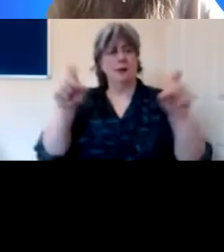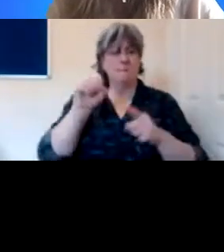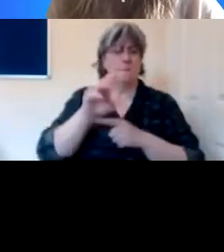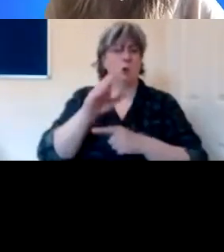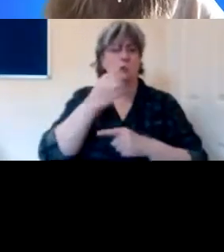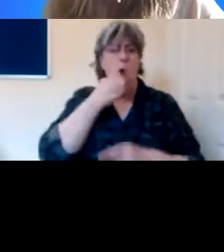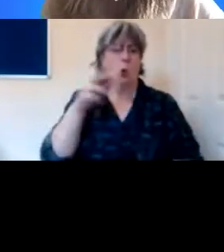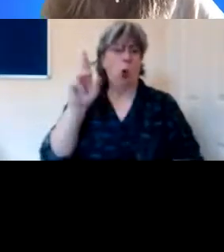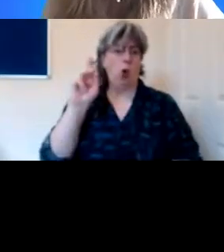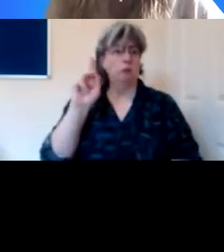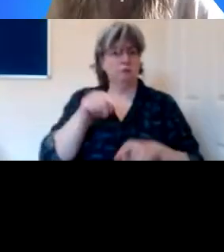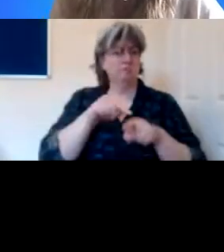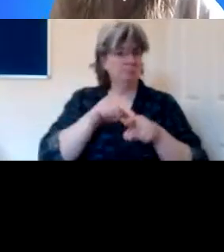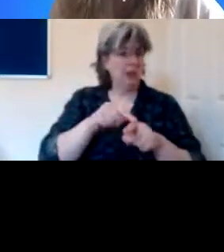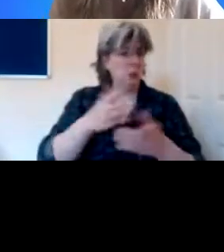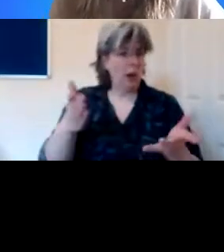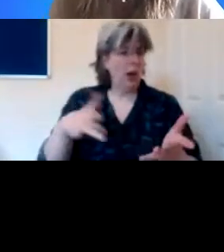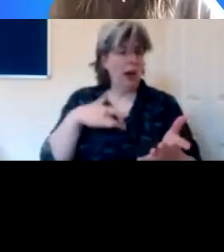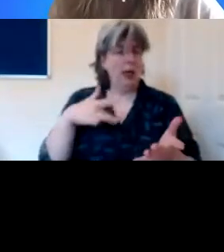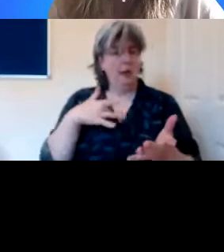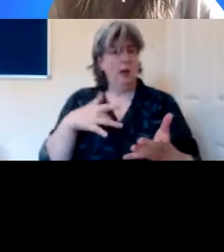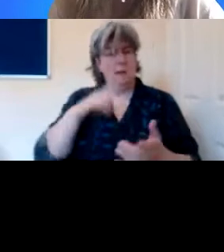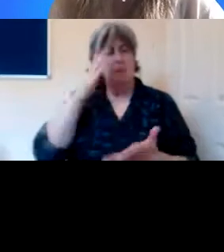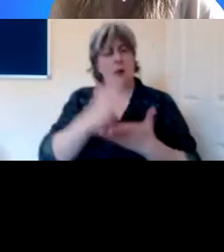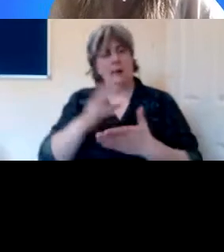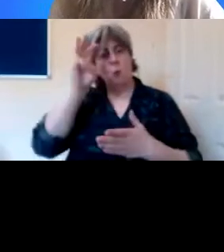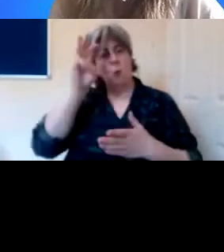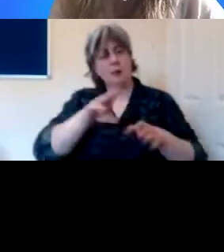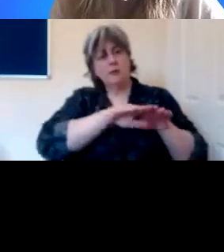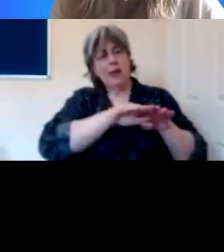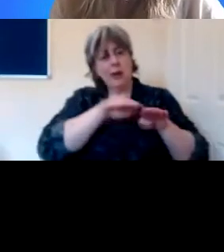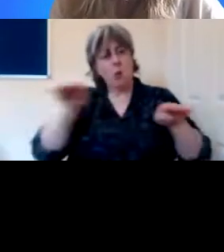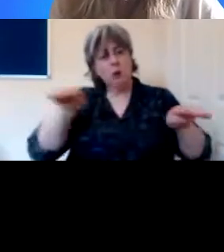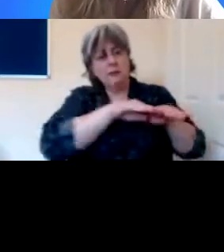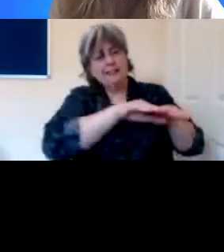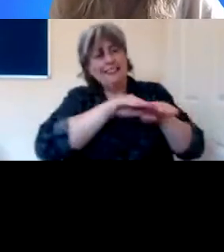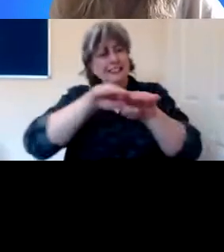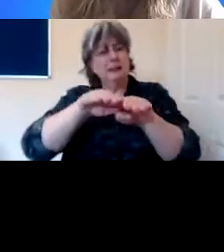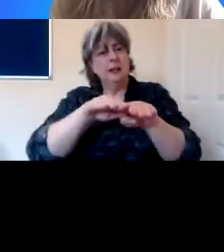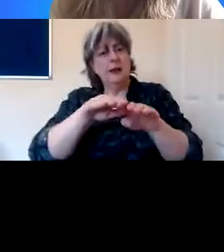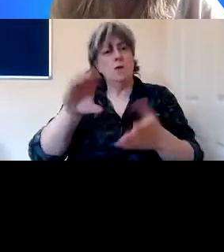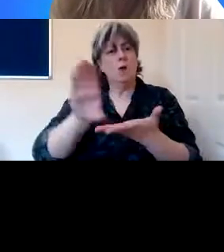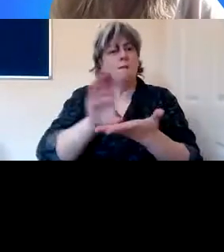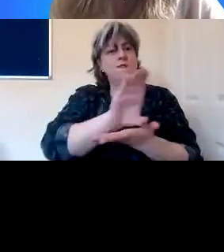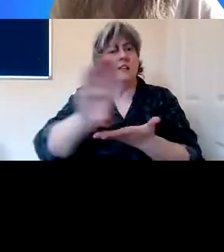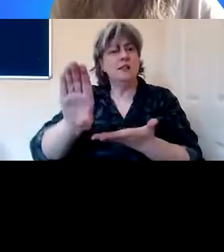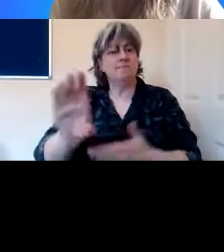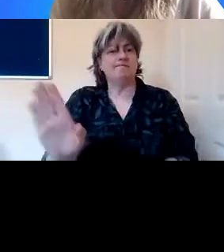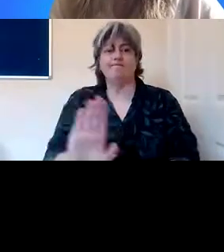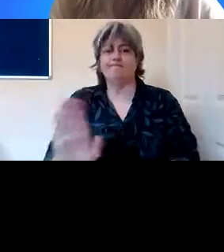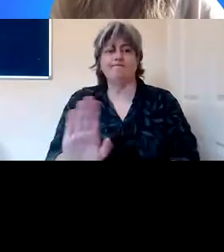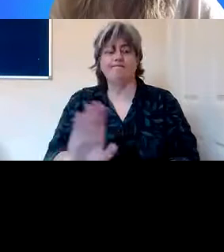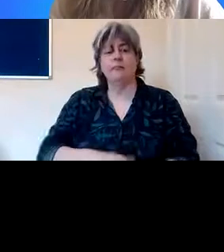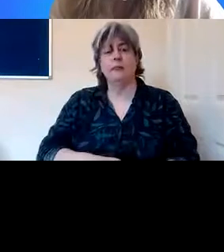There isn't, we believe, equality across Wales in terms of school funding. Our third key priority